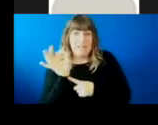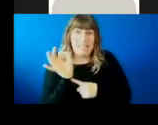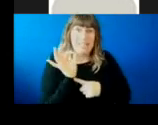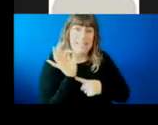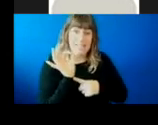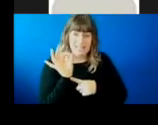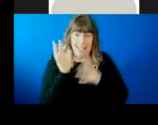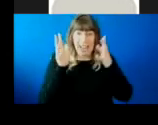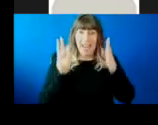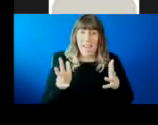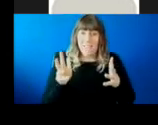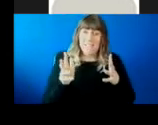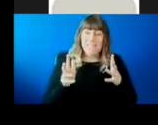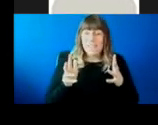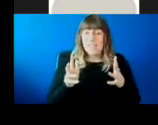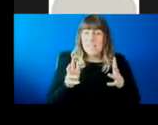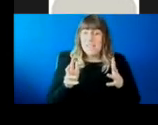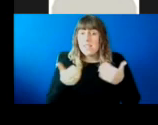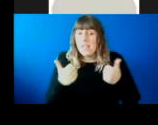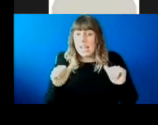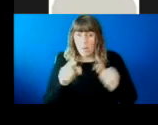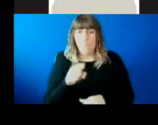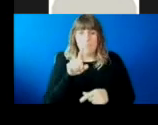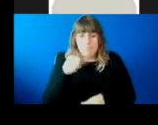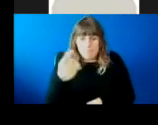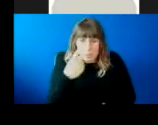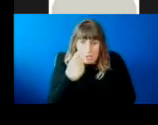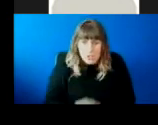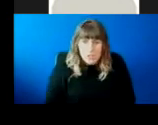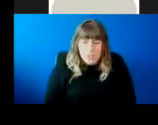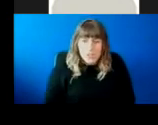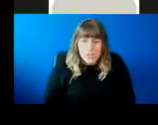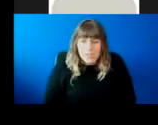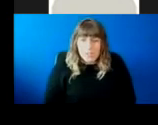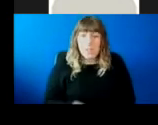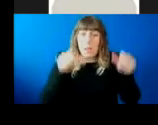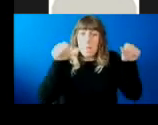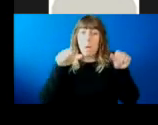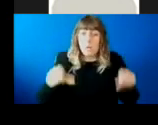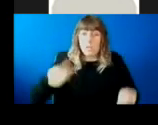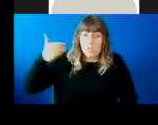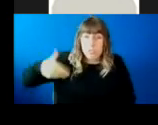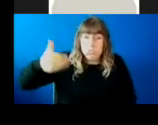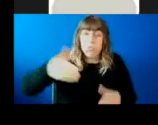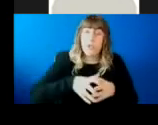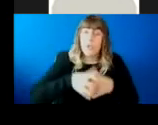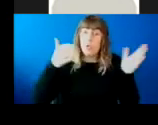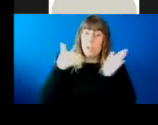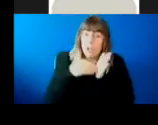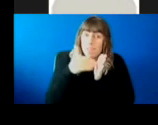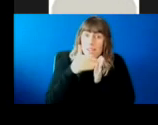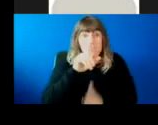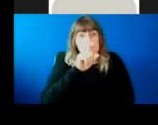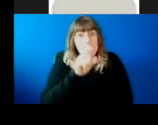hour. If there's anybody else with here's a question. Is there such a thing as posting too often? What do you recommend?